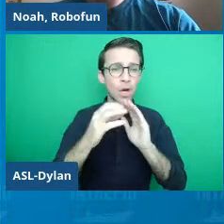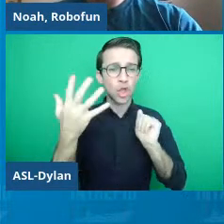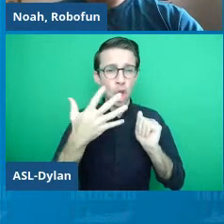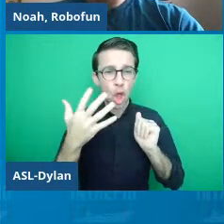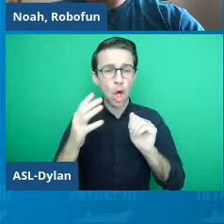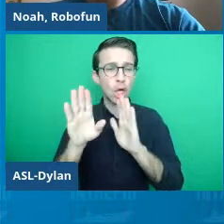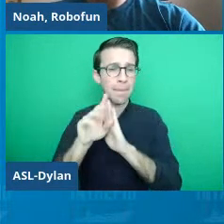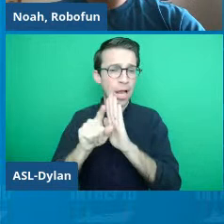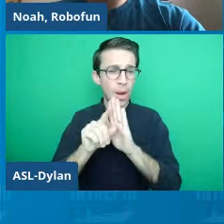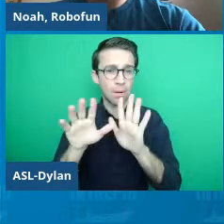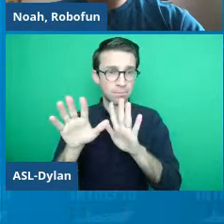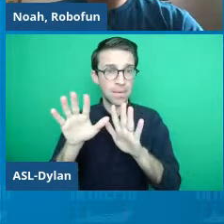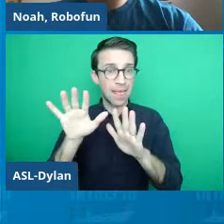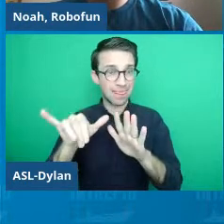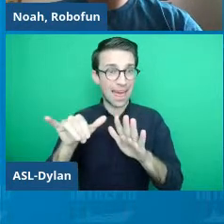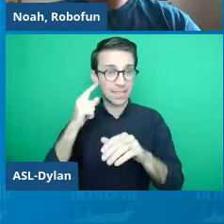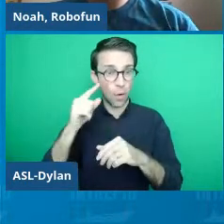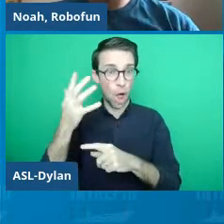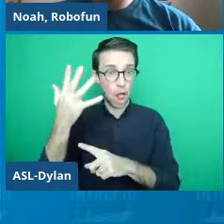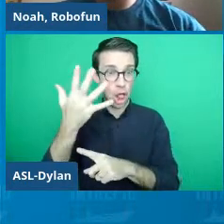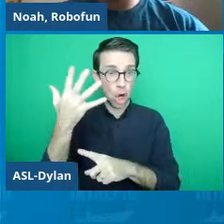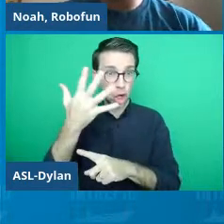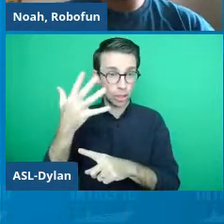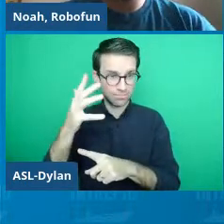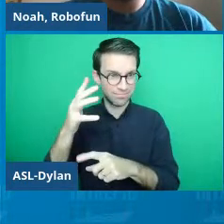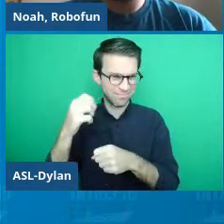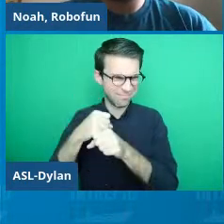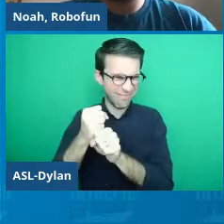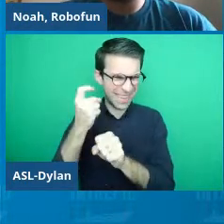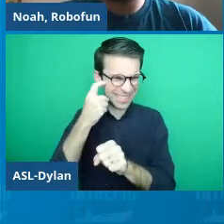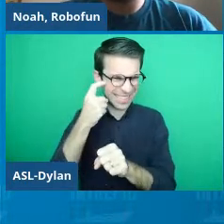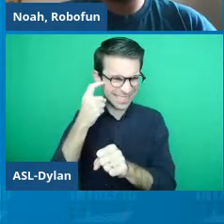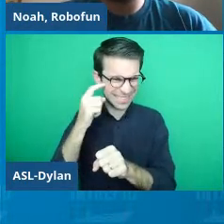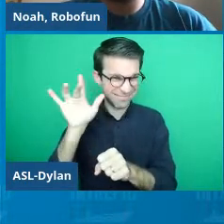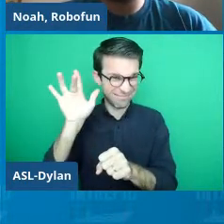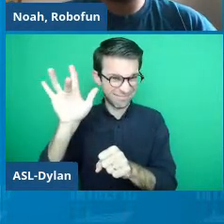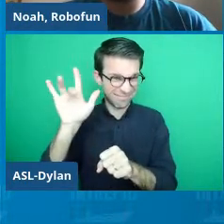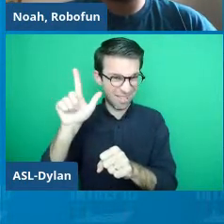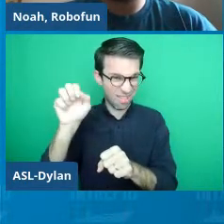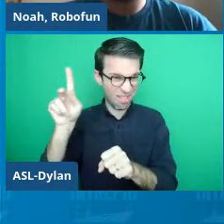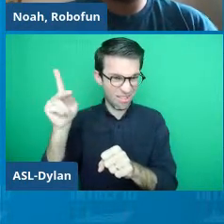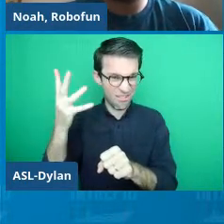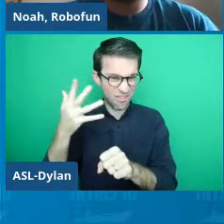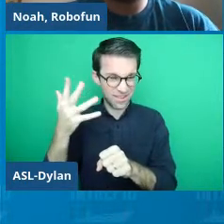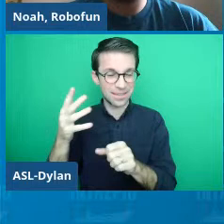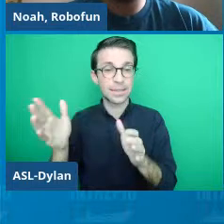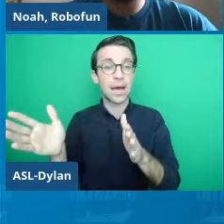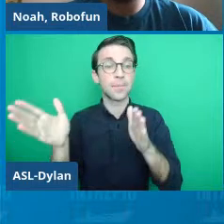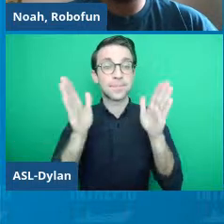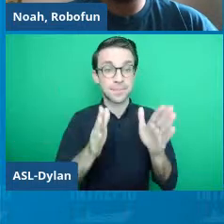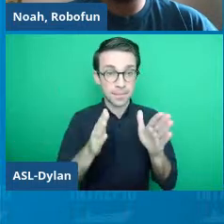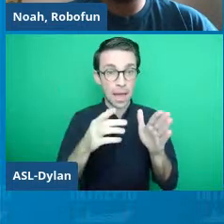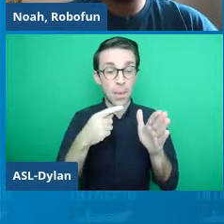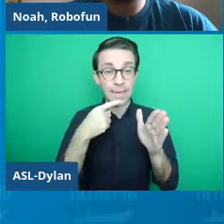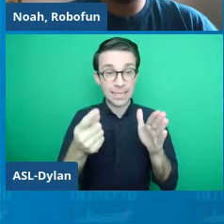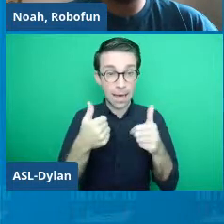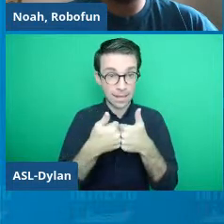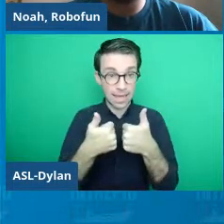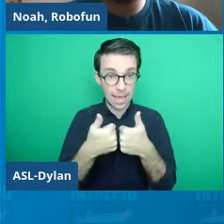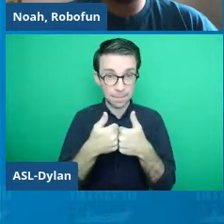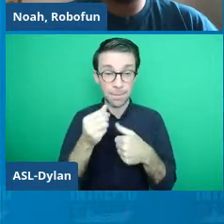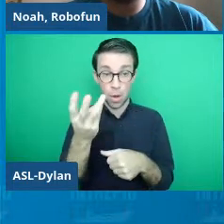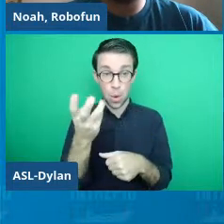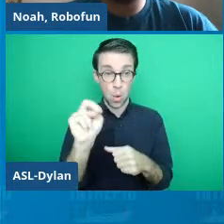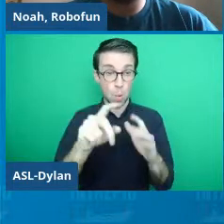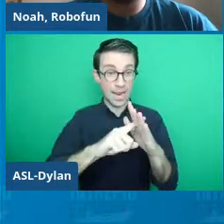that's all in this section called looks. Makes sense, right? And I want to tell my game that when I start, I should